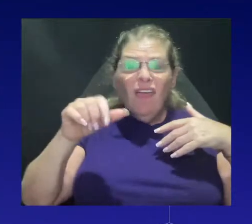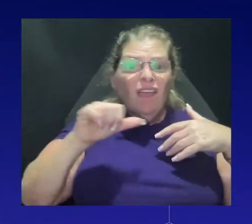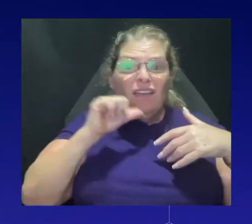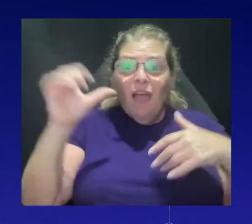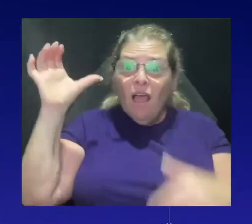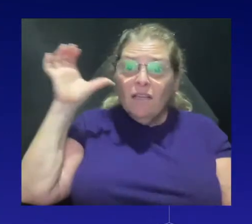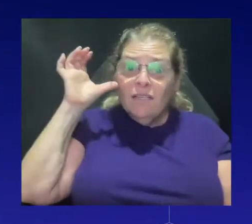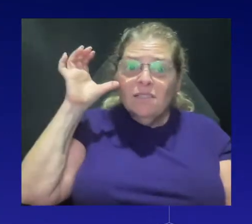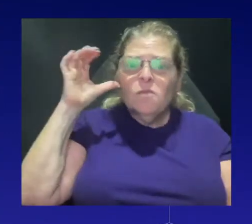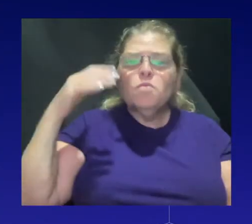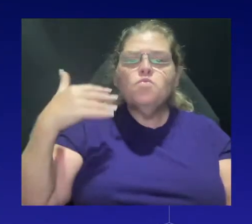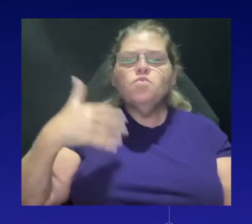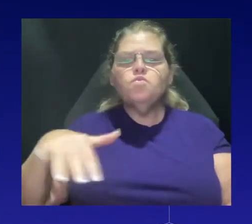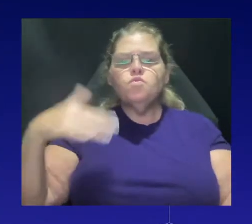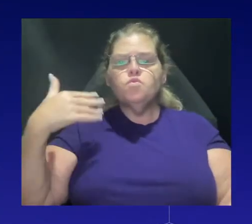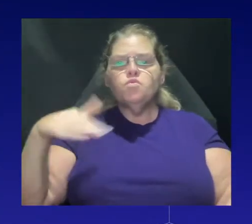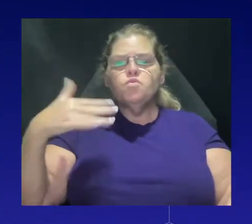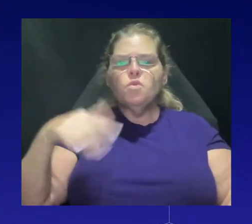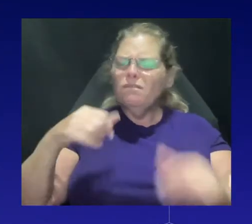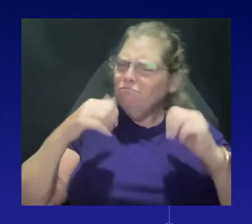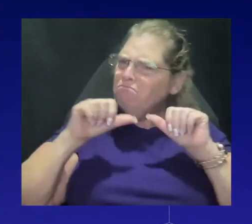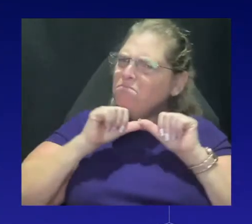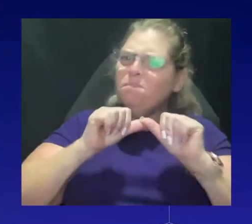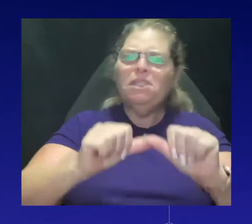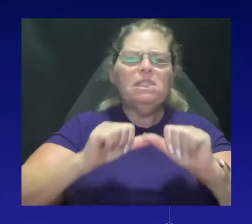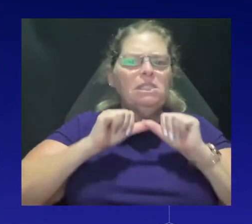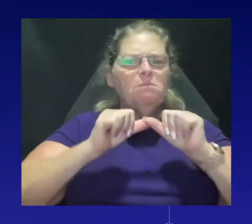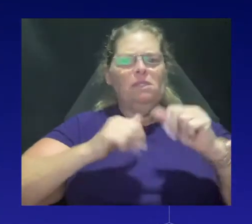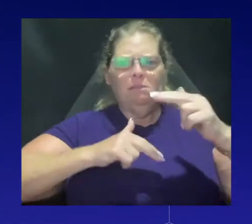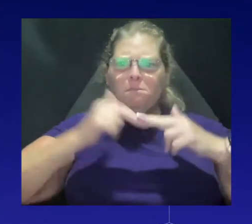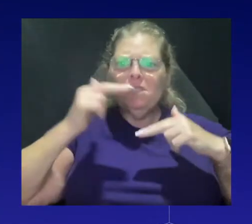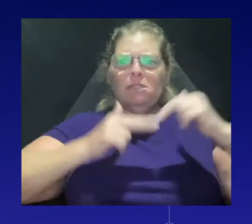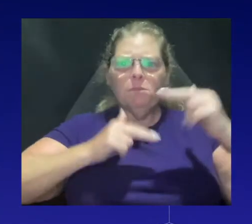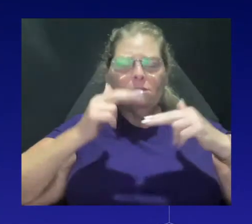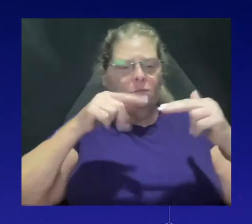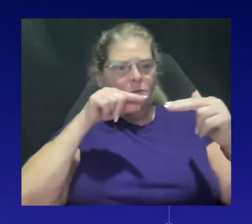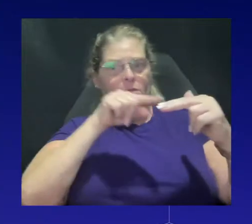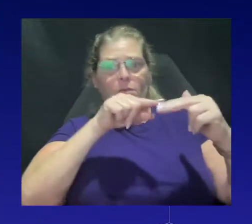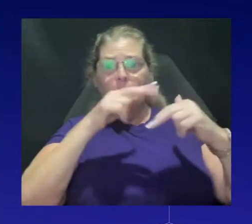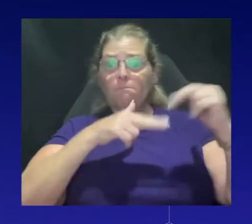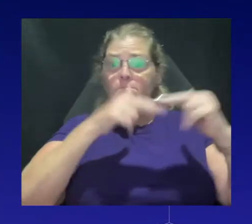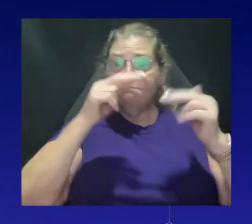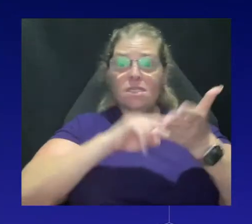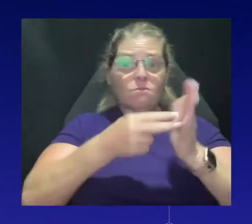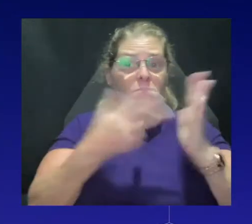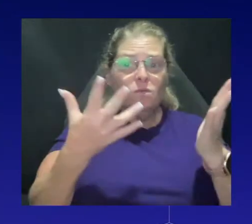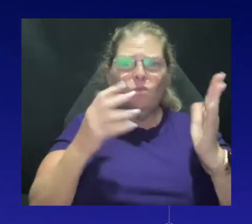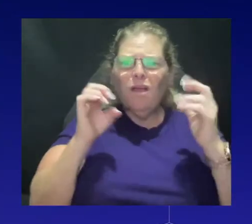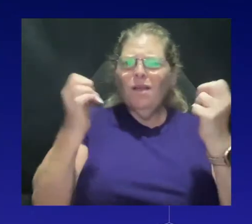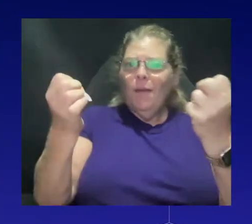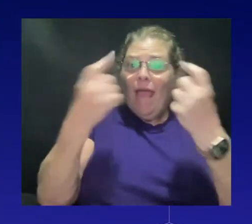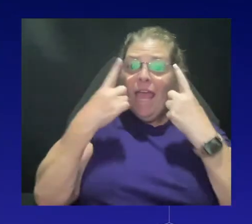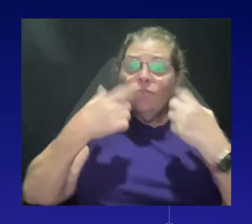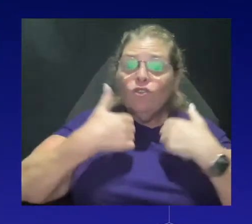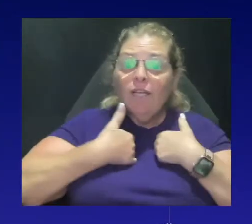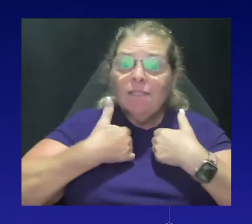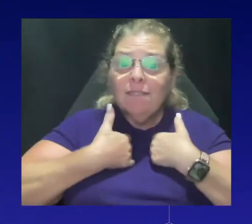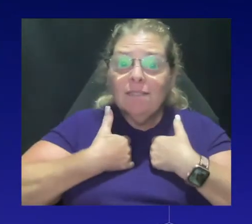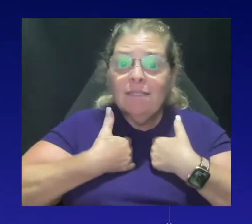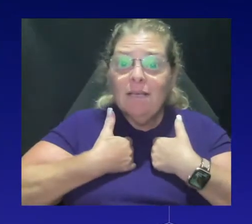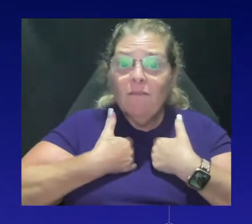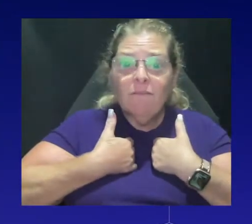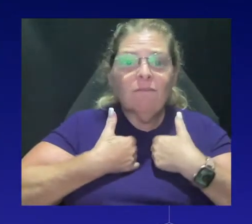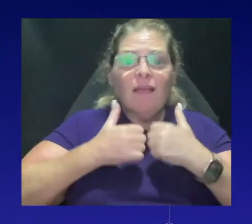have continued to build. And what do we mean by that? We have been educating ourselves on the